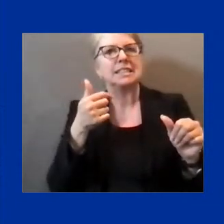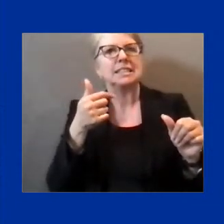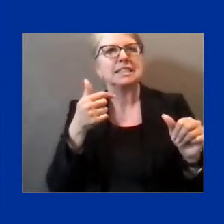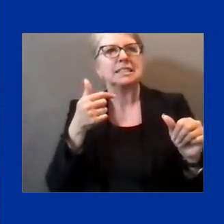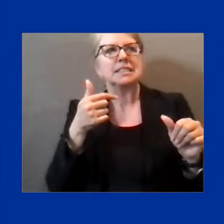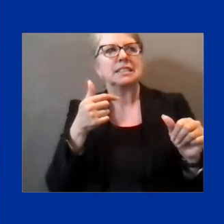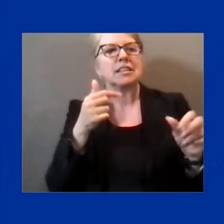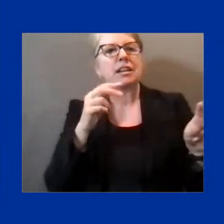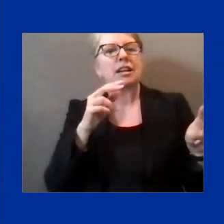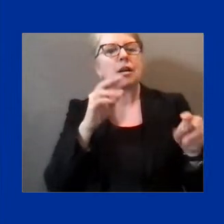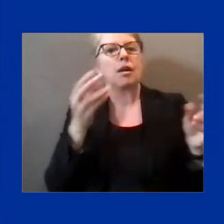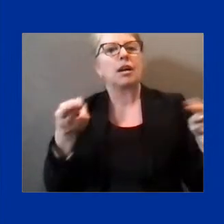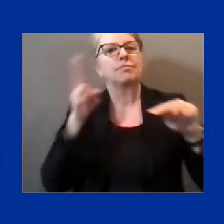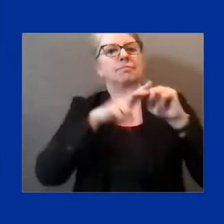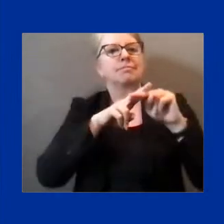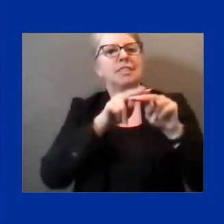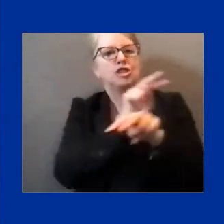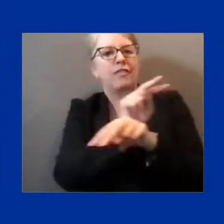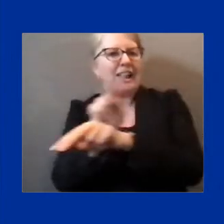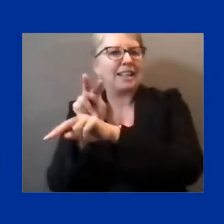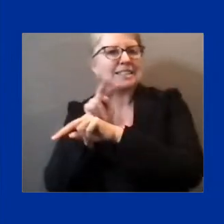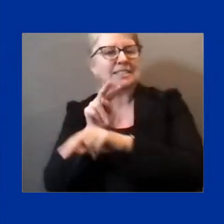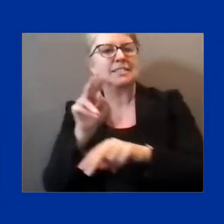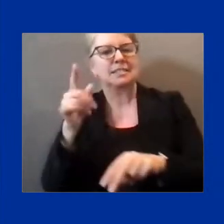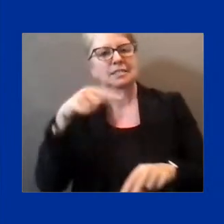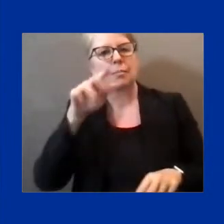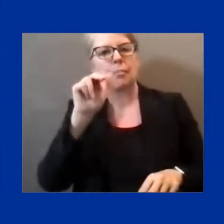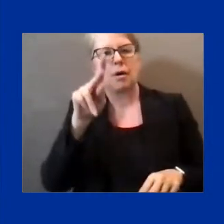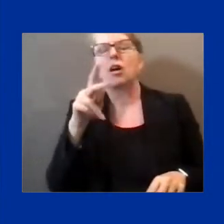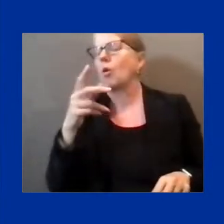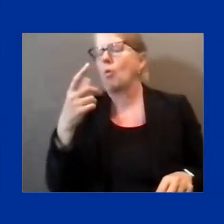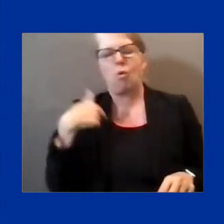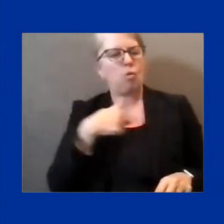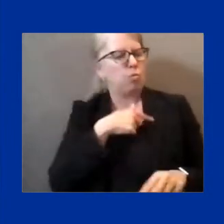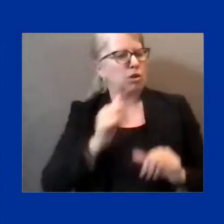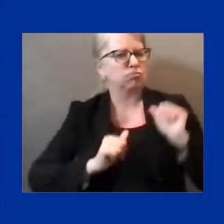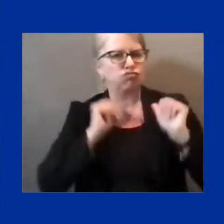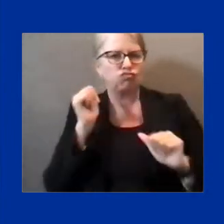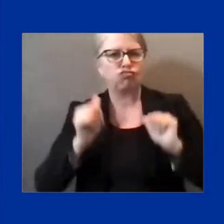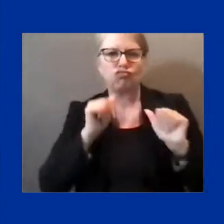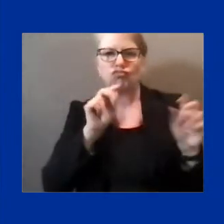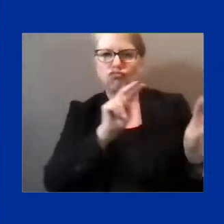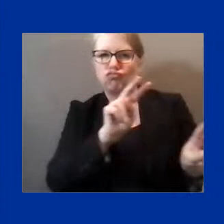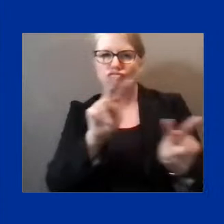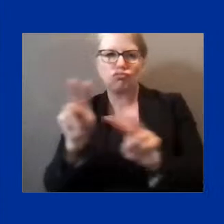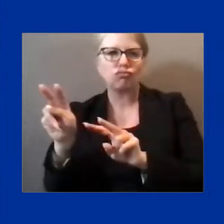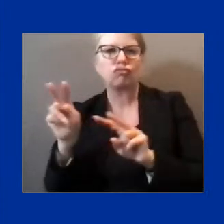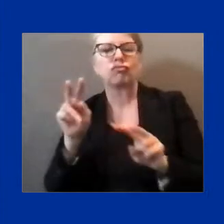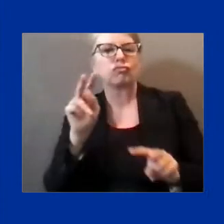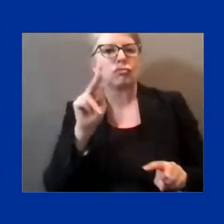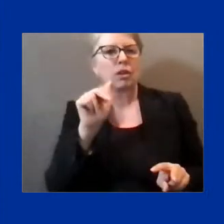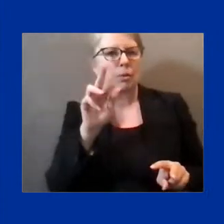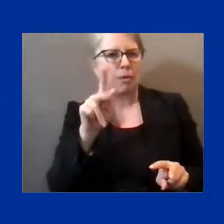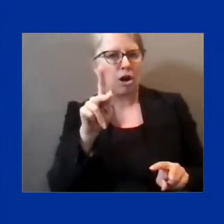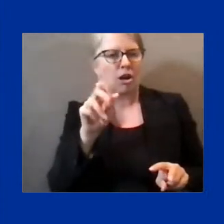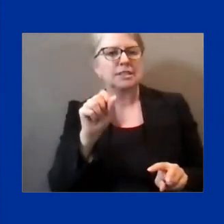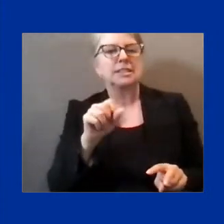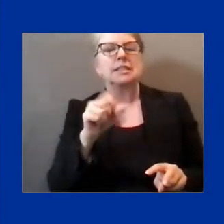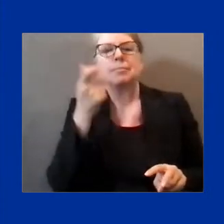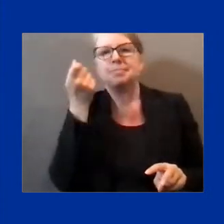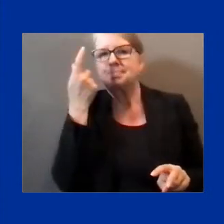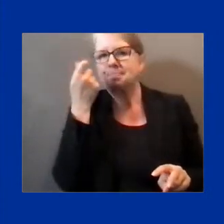parks? Yes, we are actively surveying those parks. However,